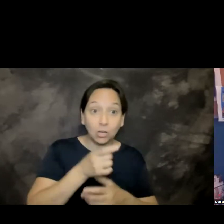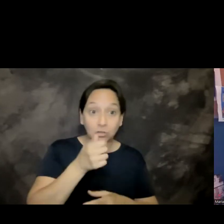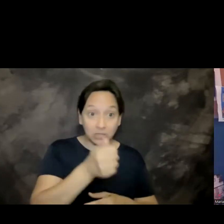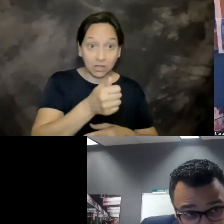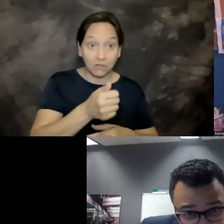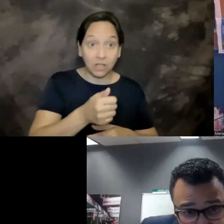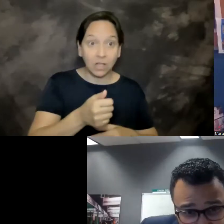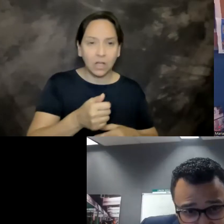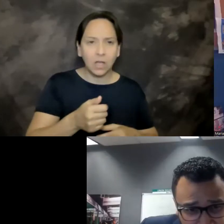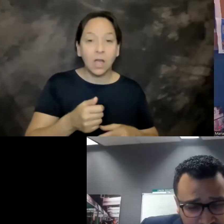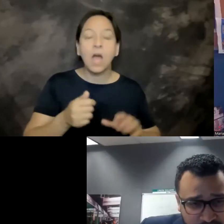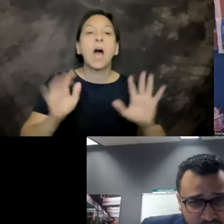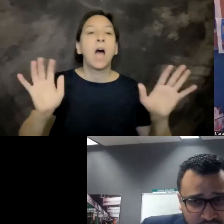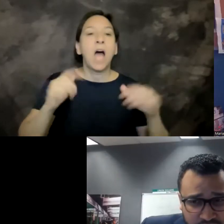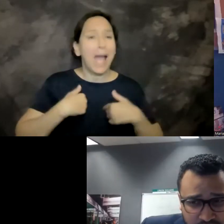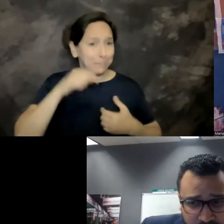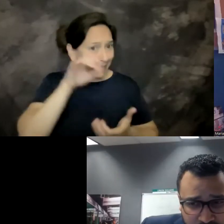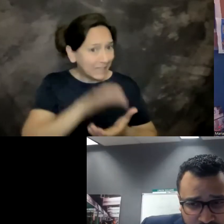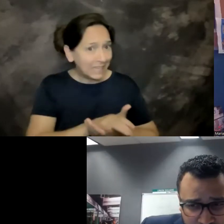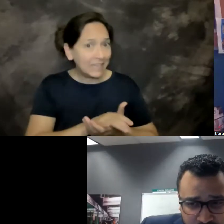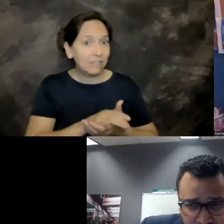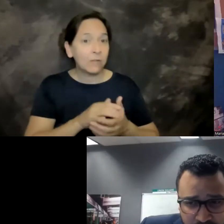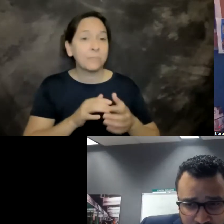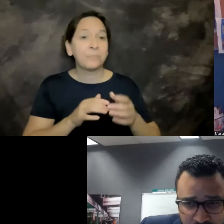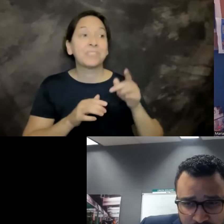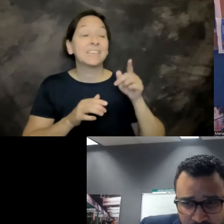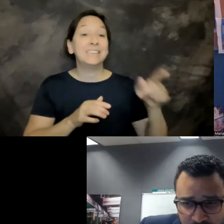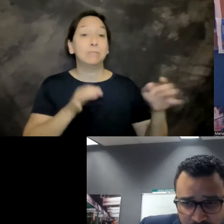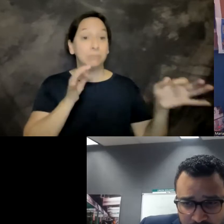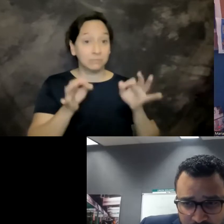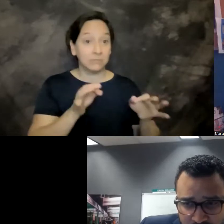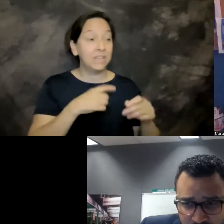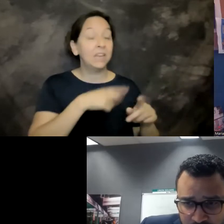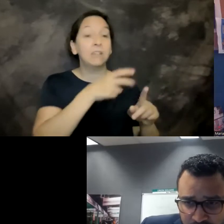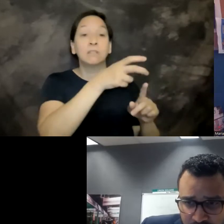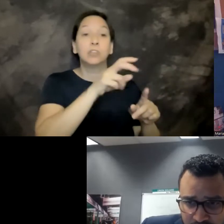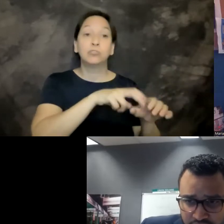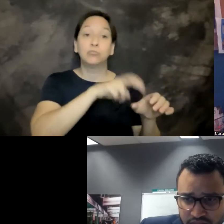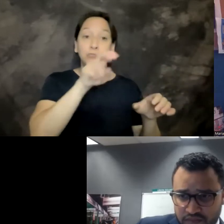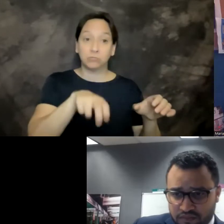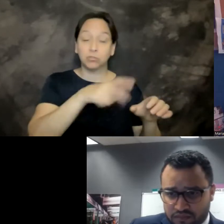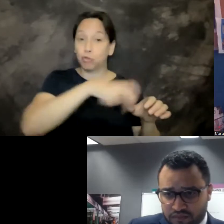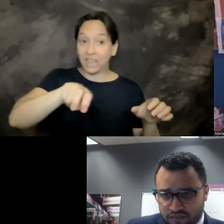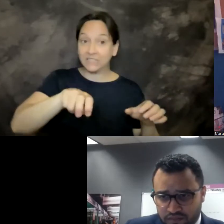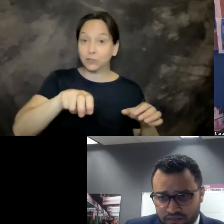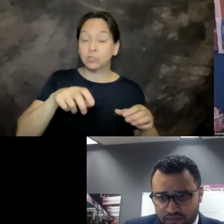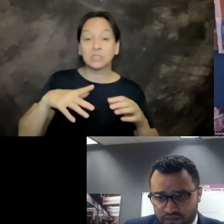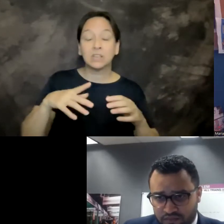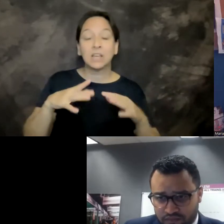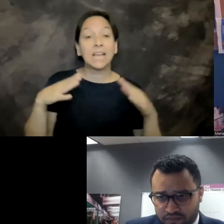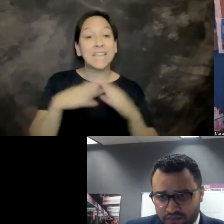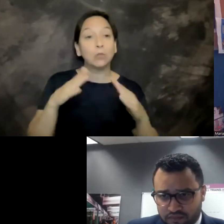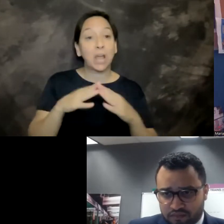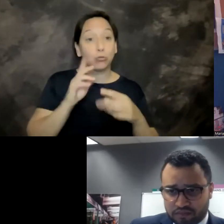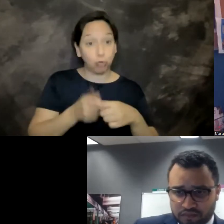I believe the question was, he gets off at Downtown Crossing to transfer to other lines. And what I think I heard is